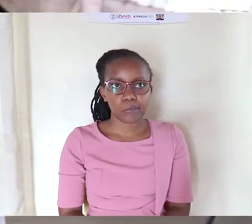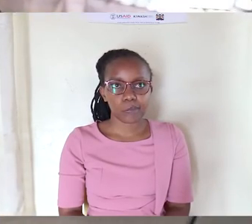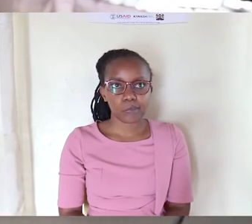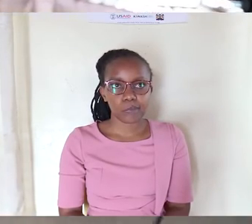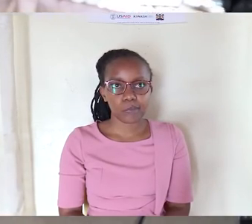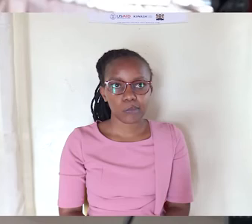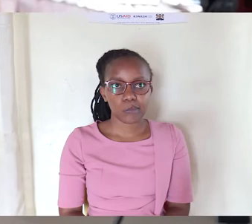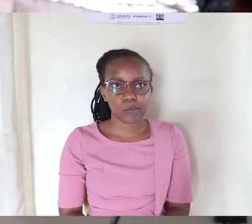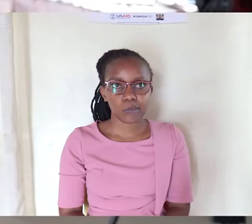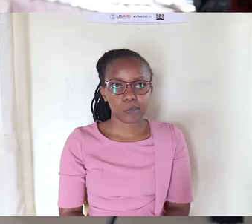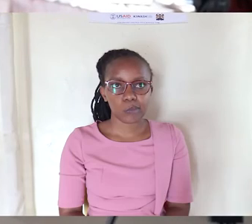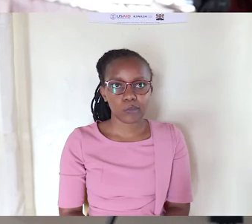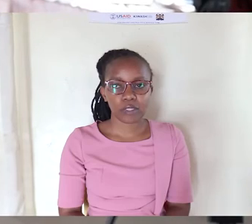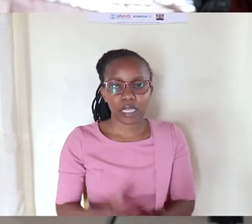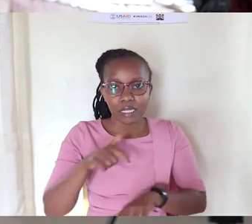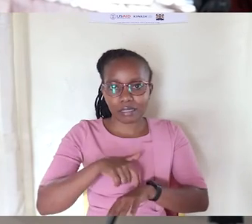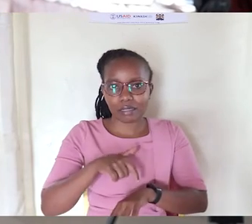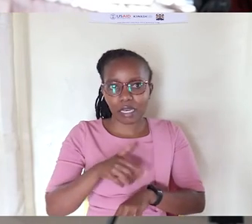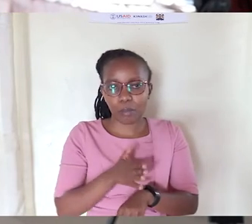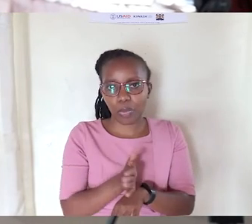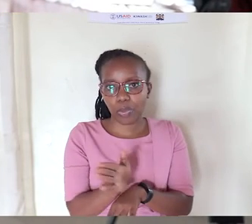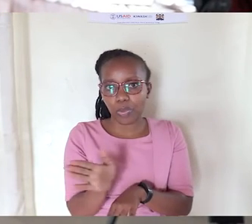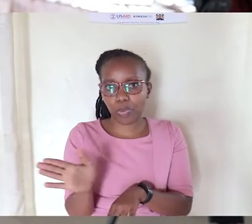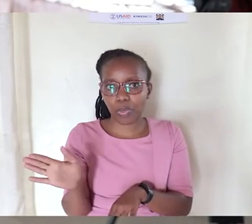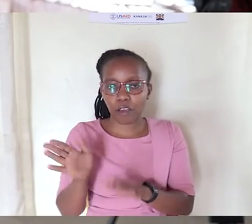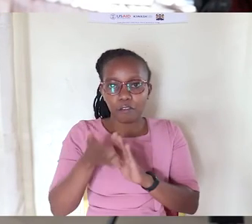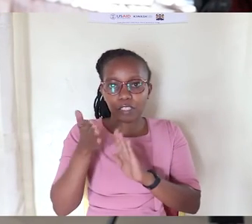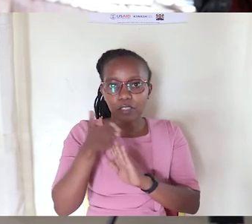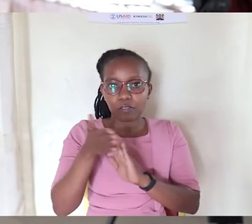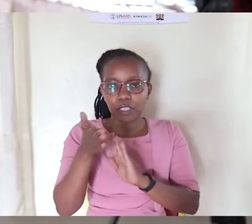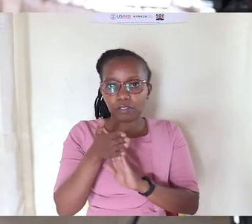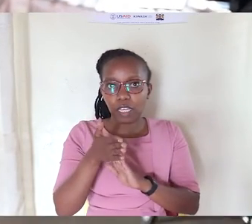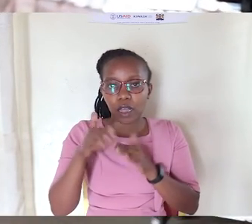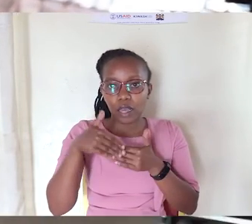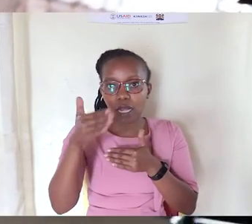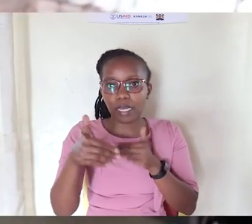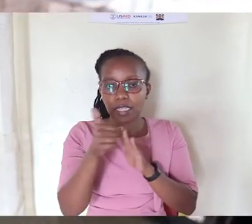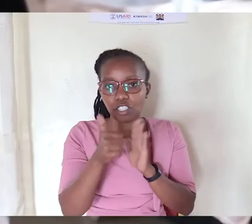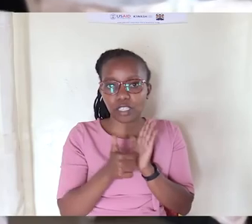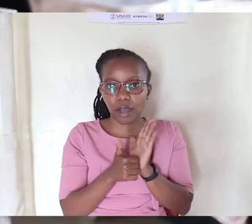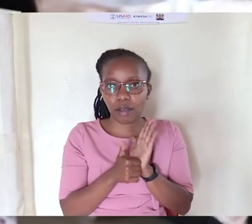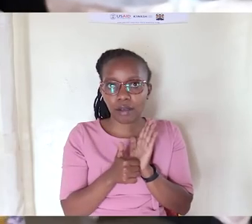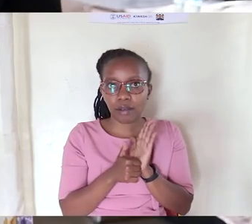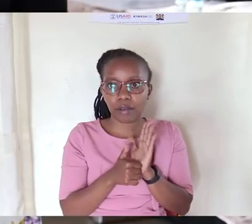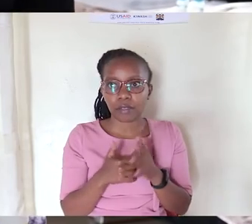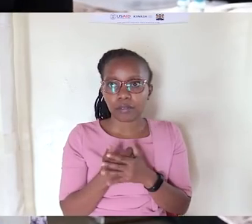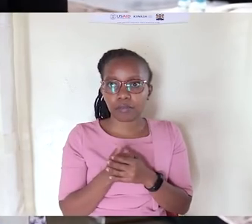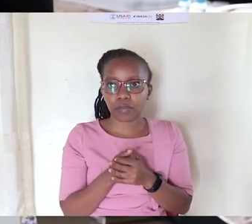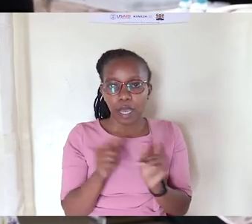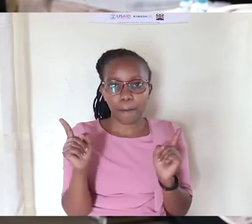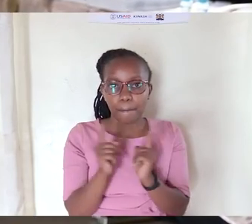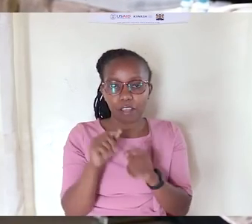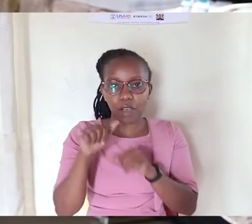earlier, we are out of time. So we'll quickly move to the next agenda. which is a brief